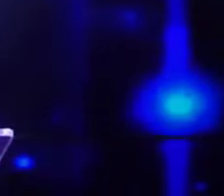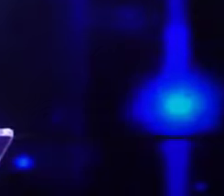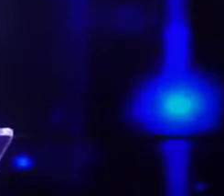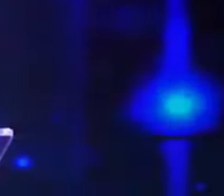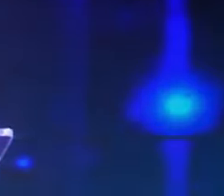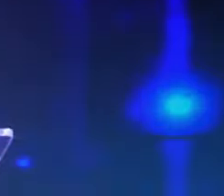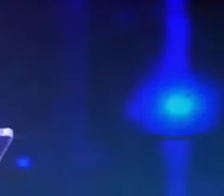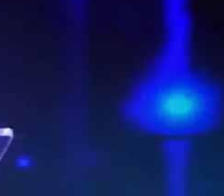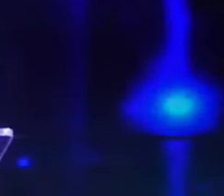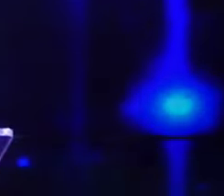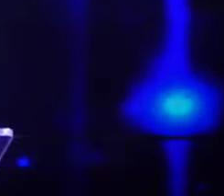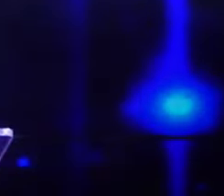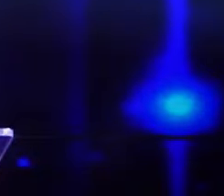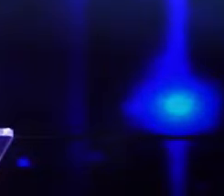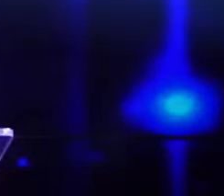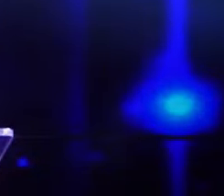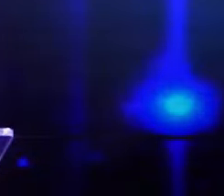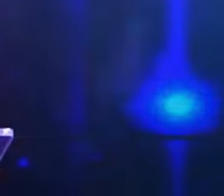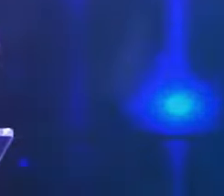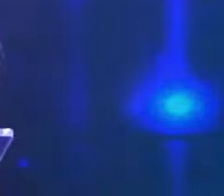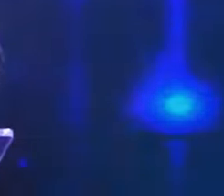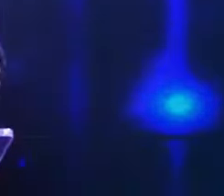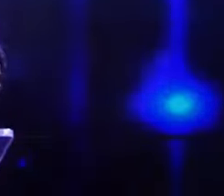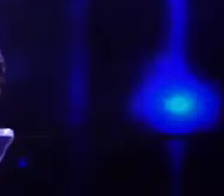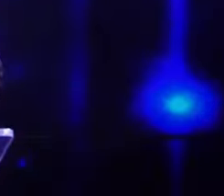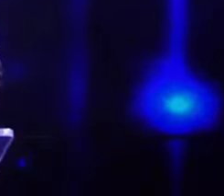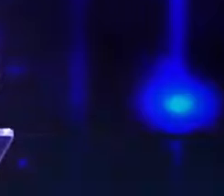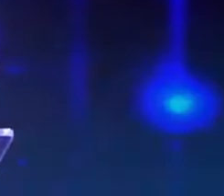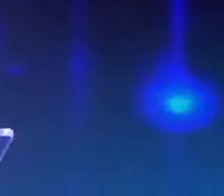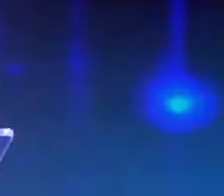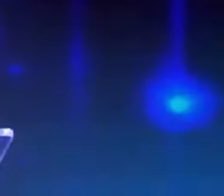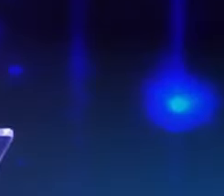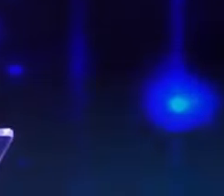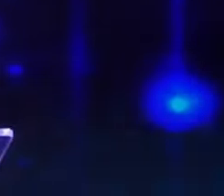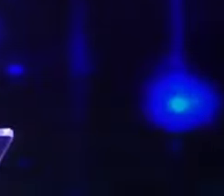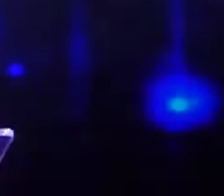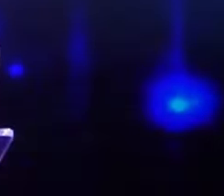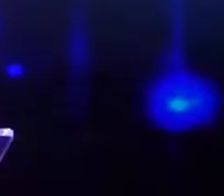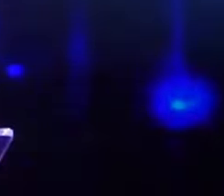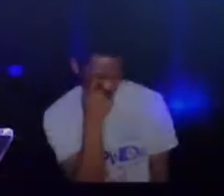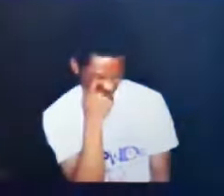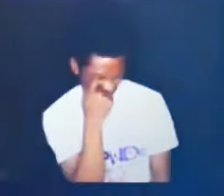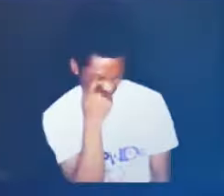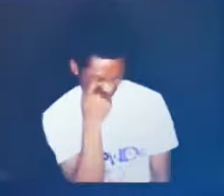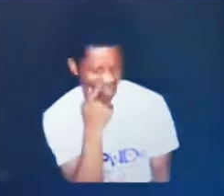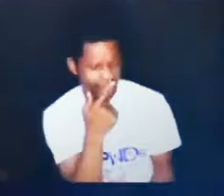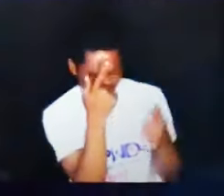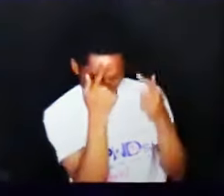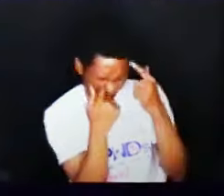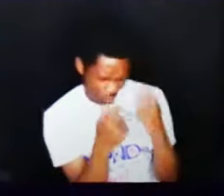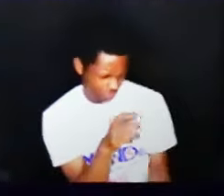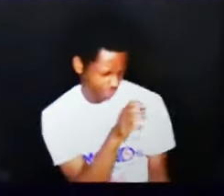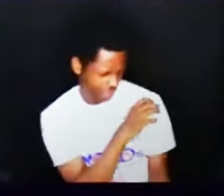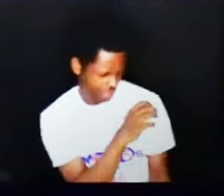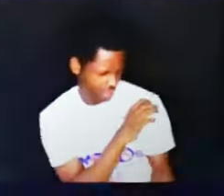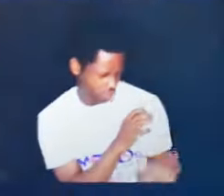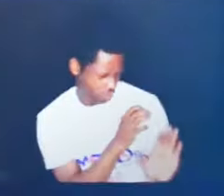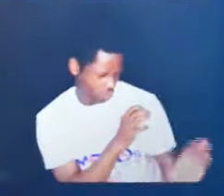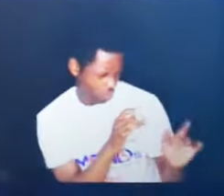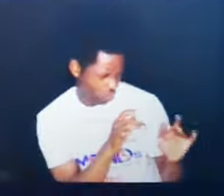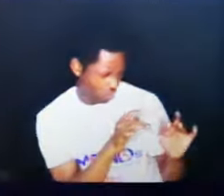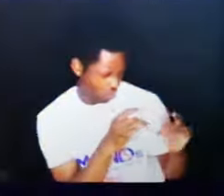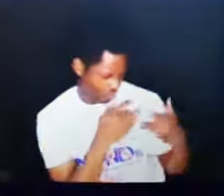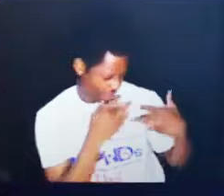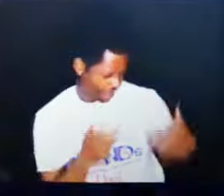I therefore say that. Nunti and America say. It was the state of the heart of Cain. Said the Anana Kuma Tieno Enti.